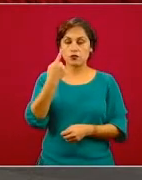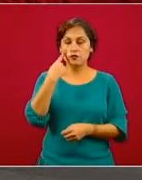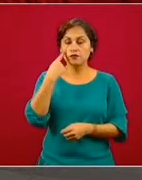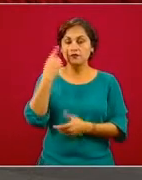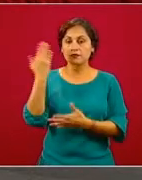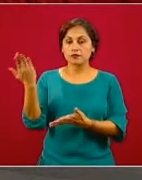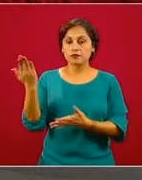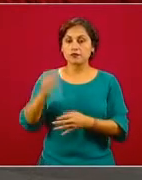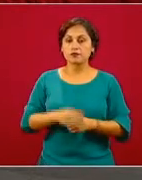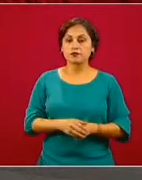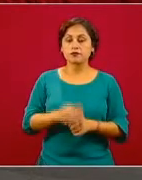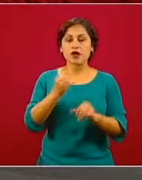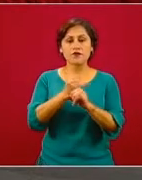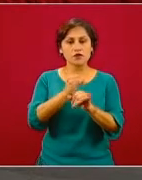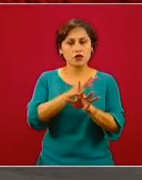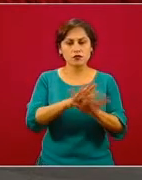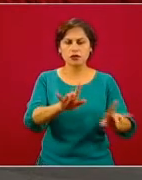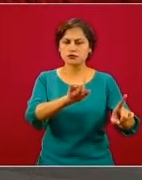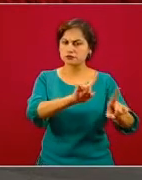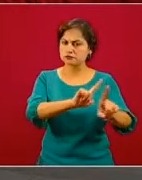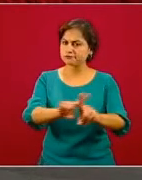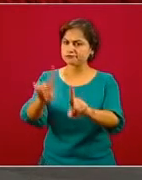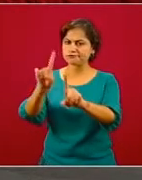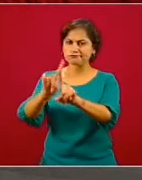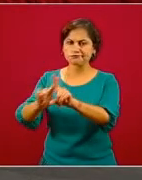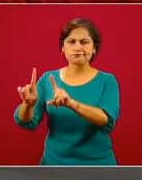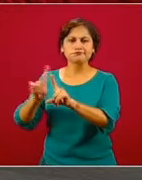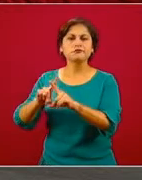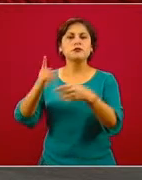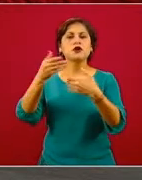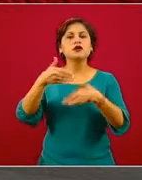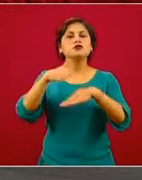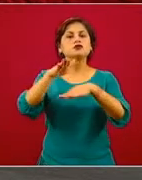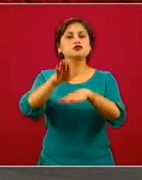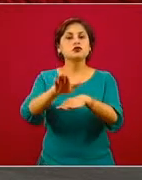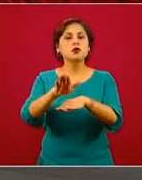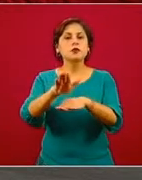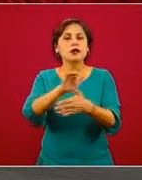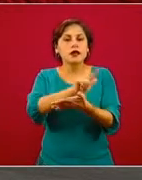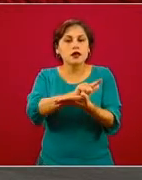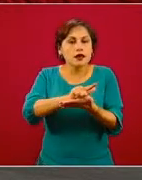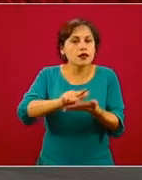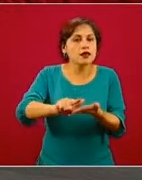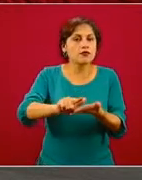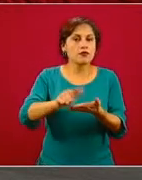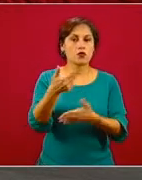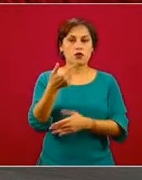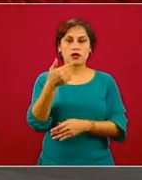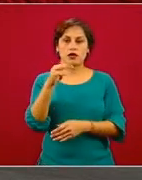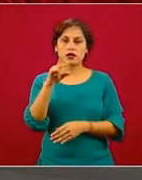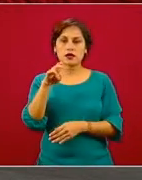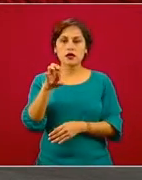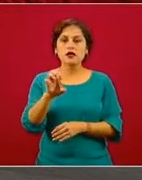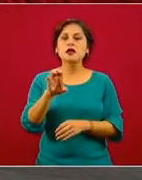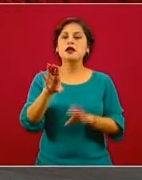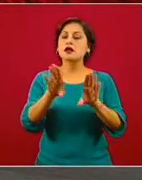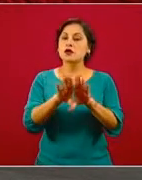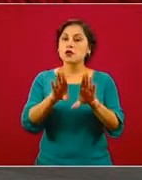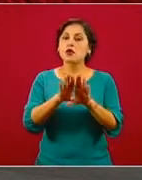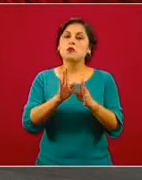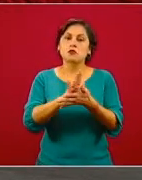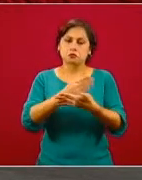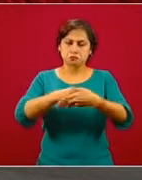the public. Here we have different explanations regarding hygiene